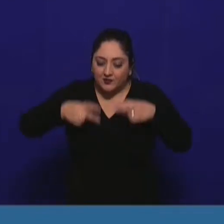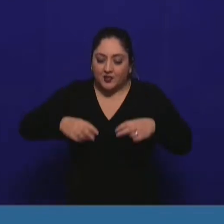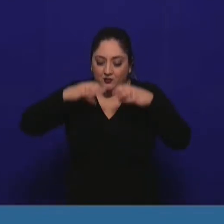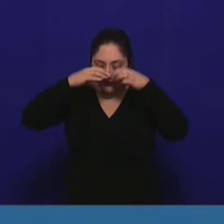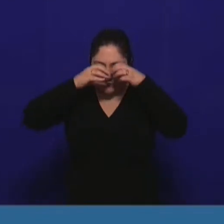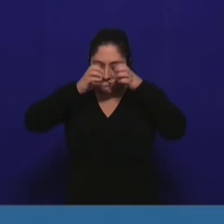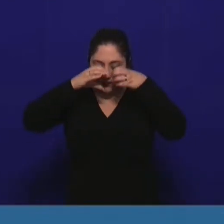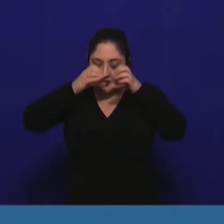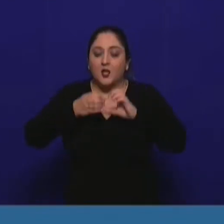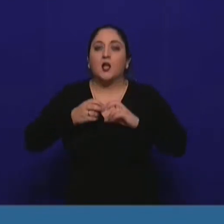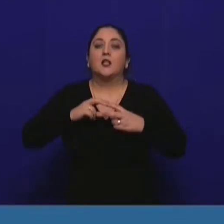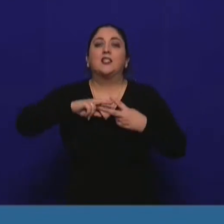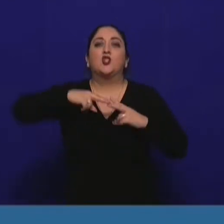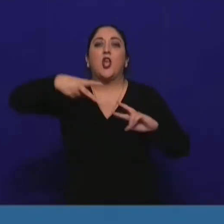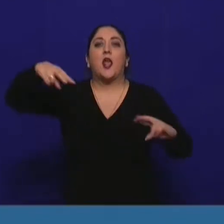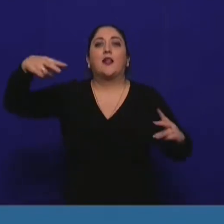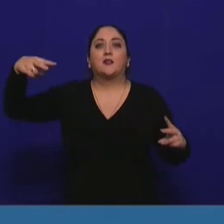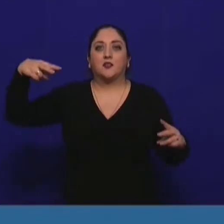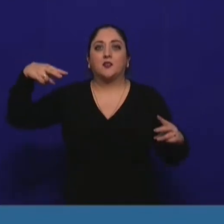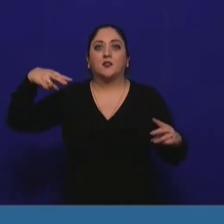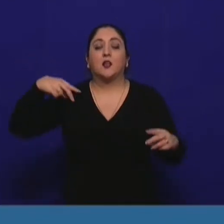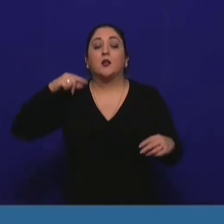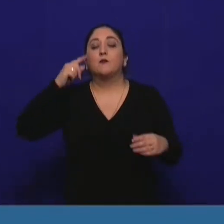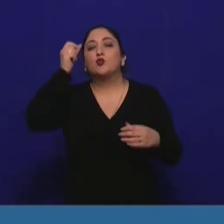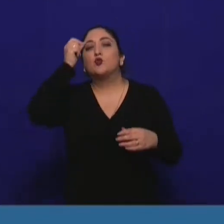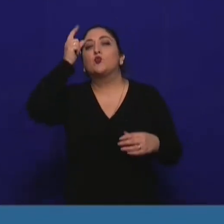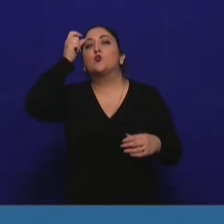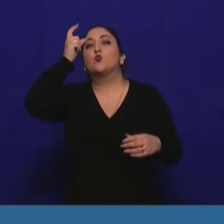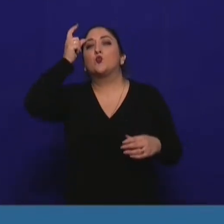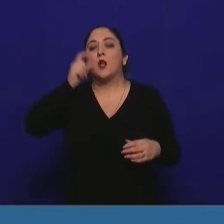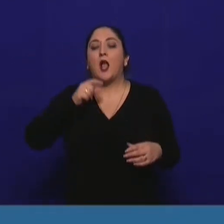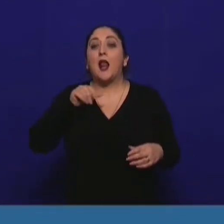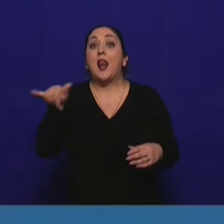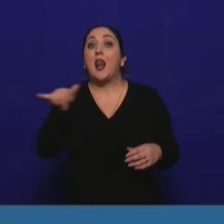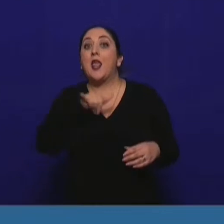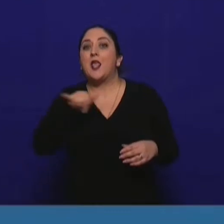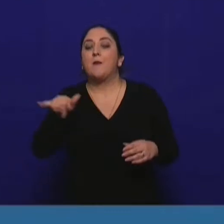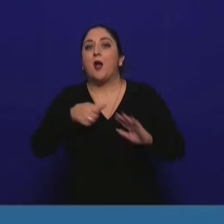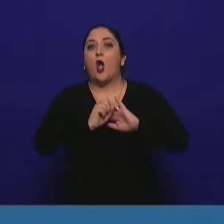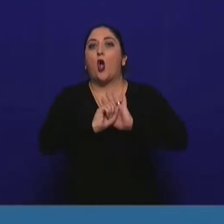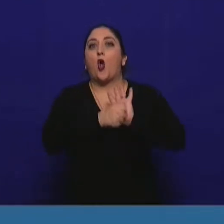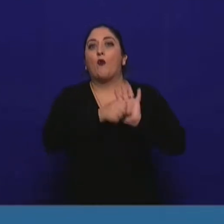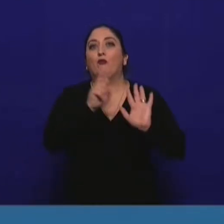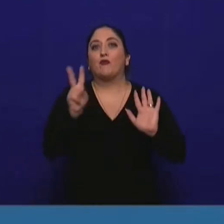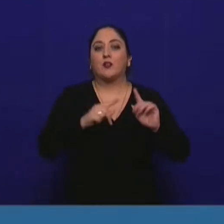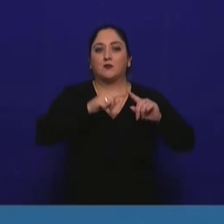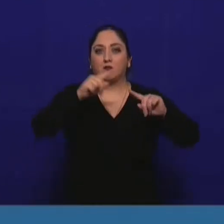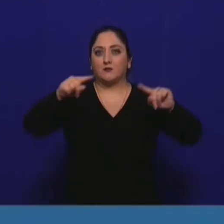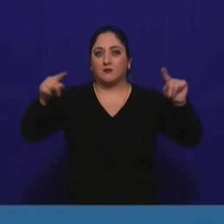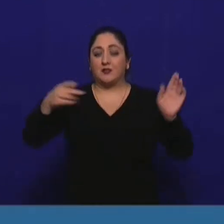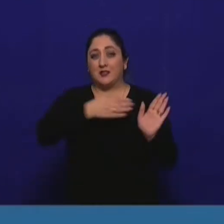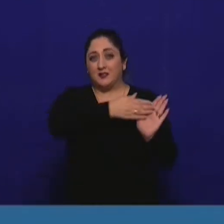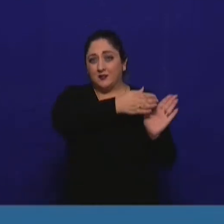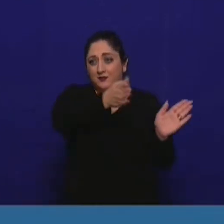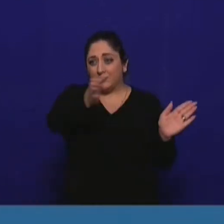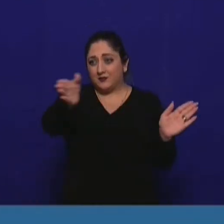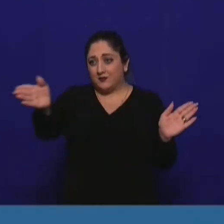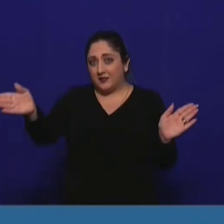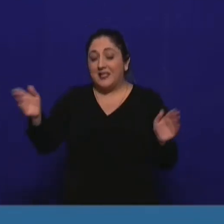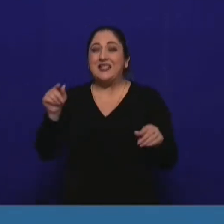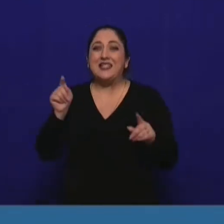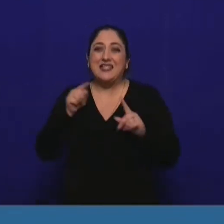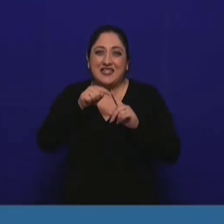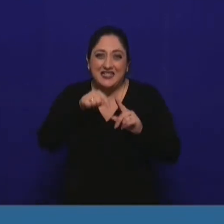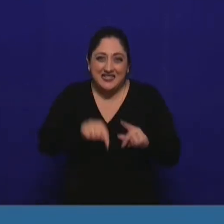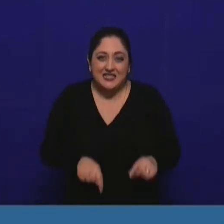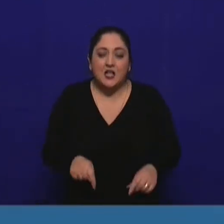tagħna f'Mater Dei u aħna kapaċi li nkun nistgħu nagħmlu sequencing għal dawn il-varjanti. Sa issa kellna 52 cases ta'